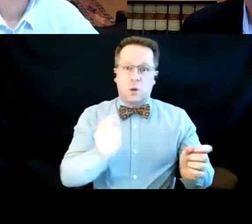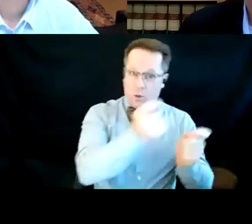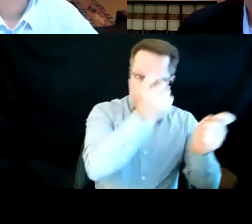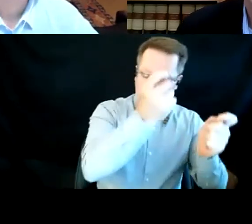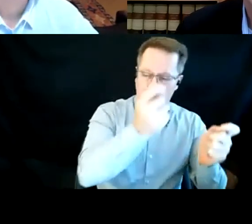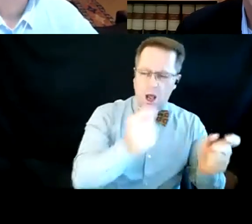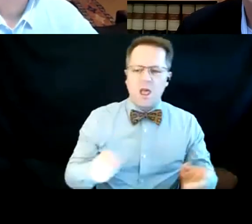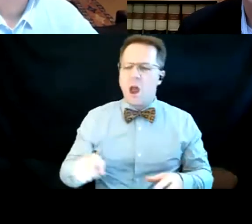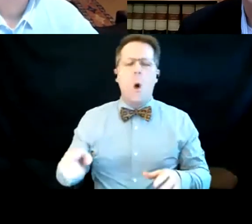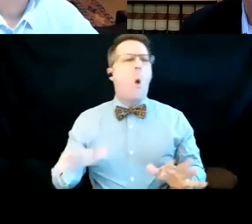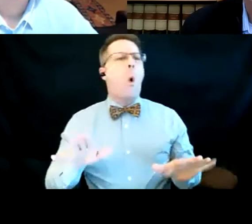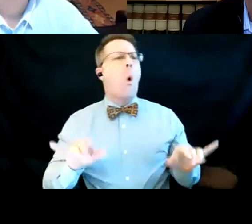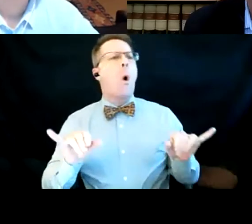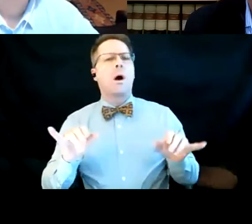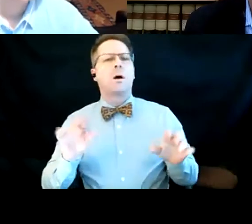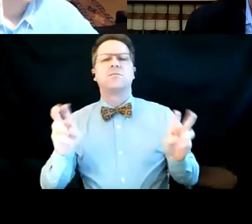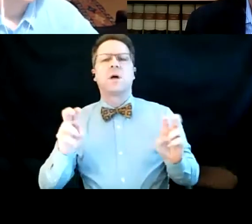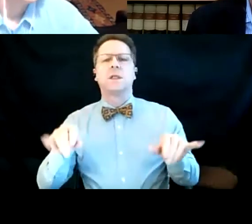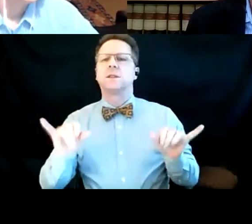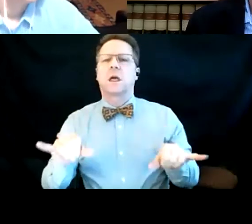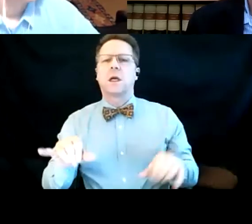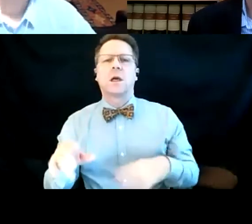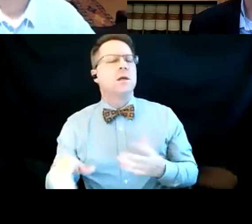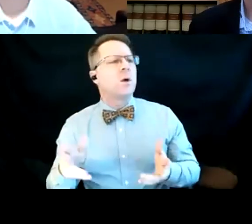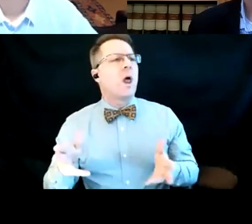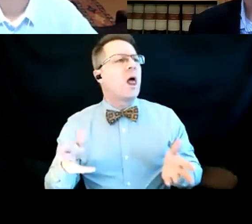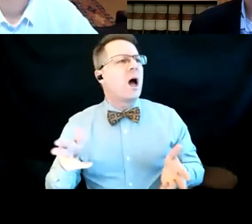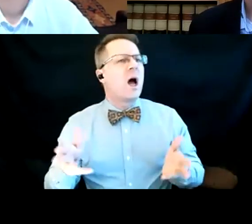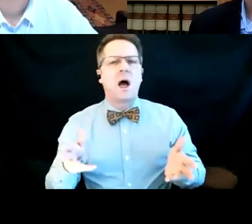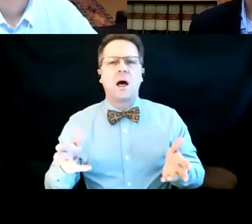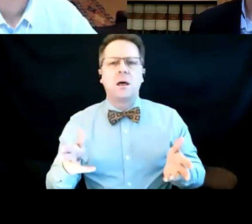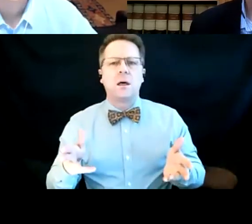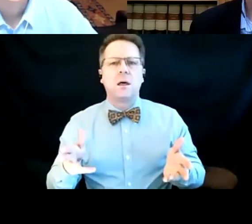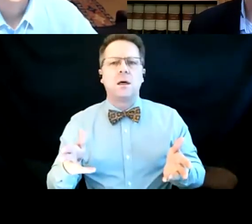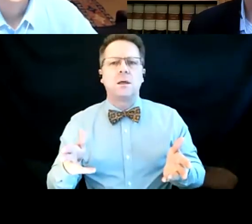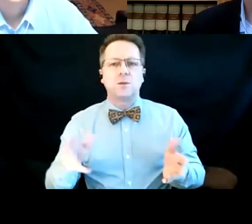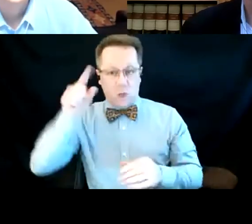when the government does that and the court does that,